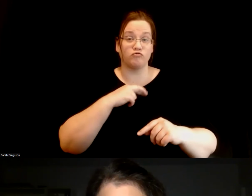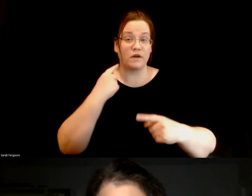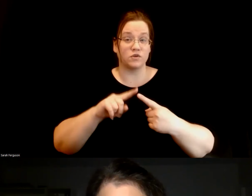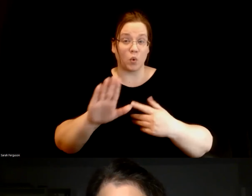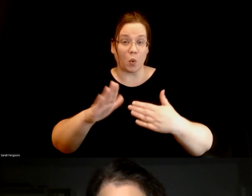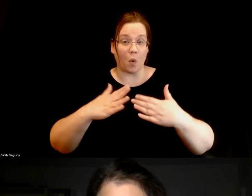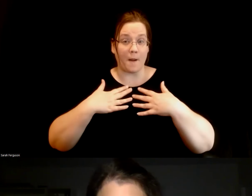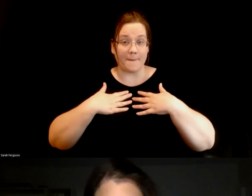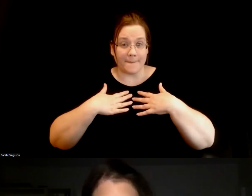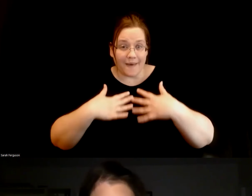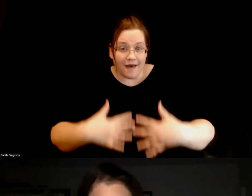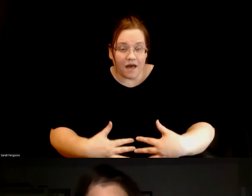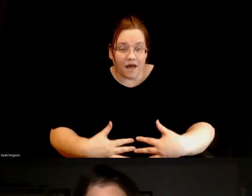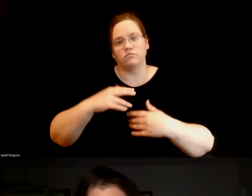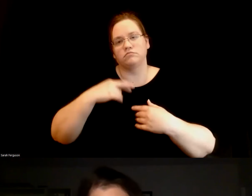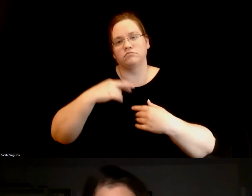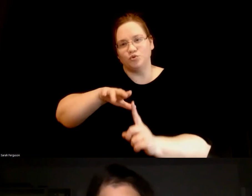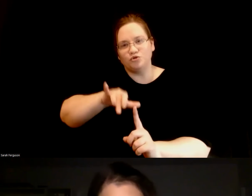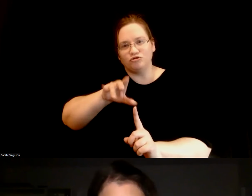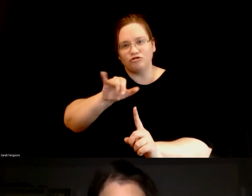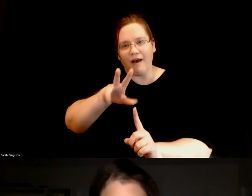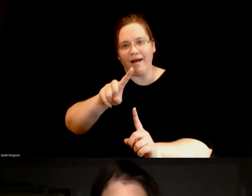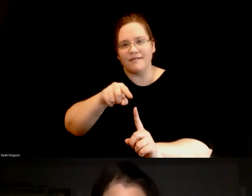or specifically your child.